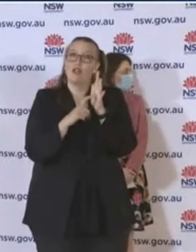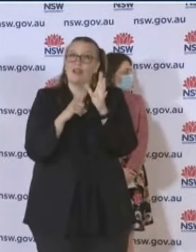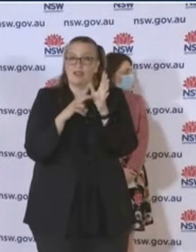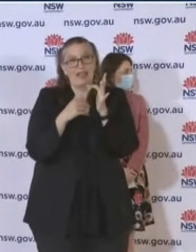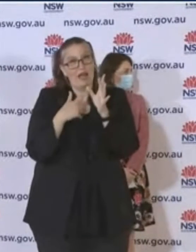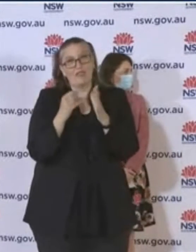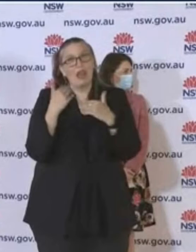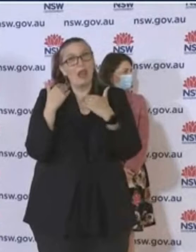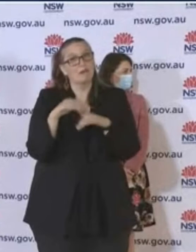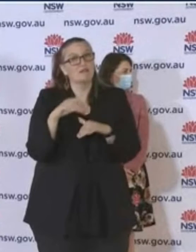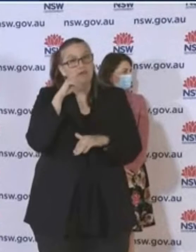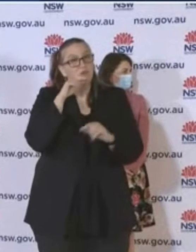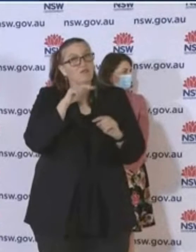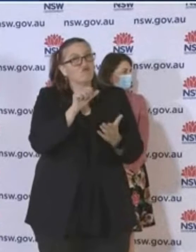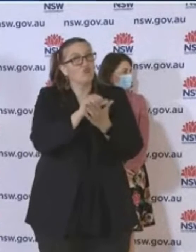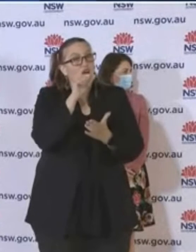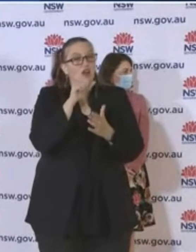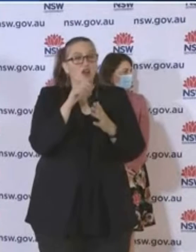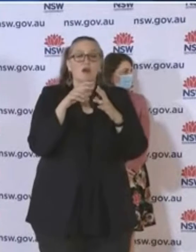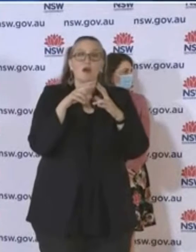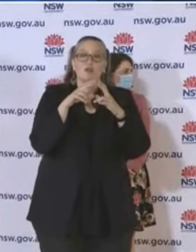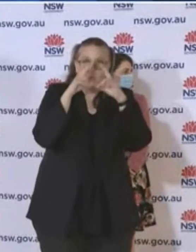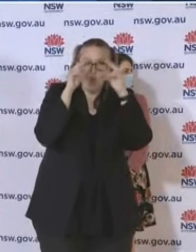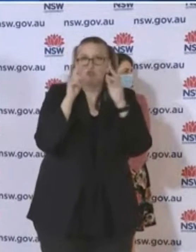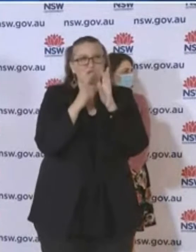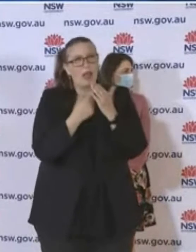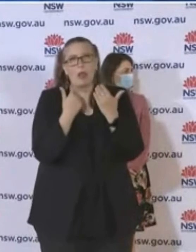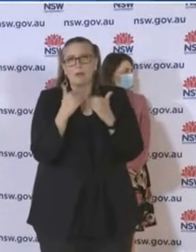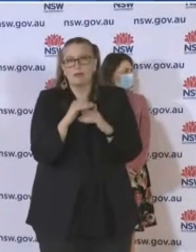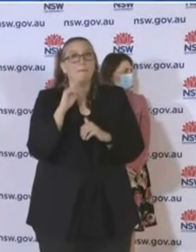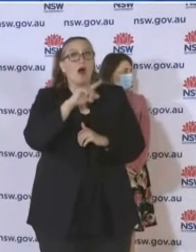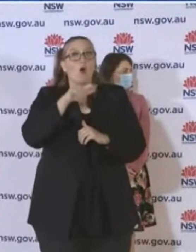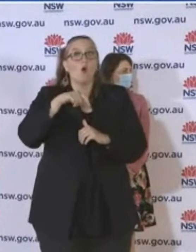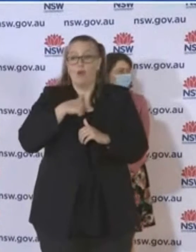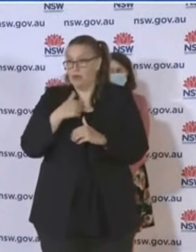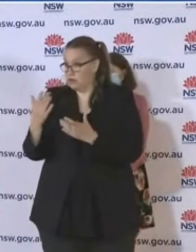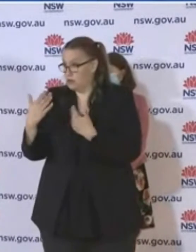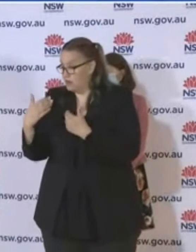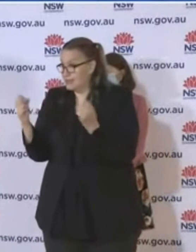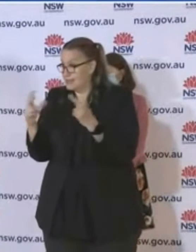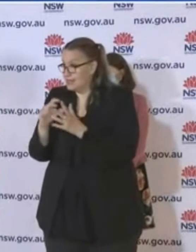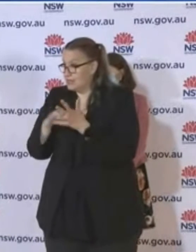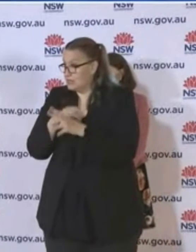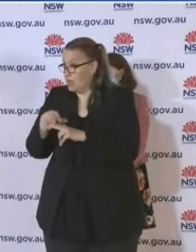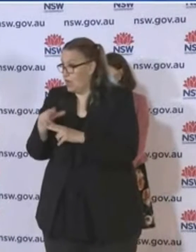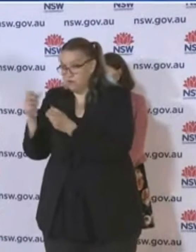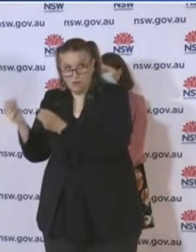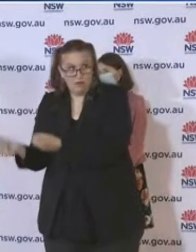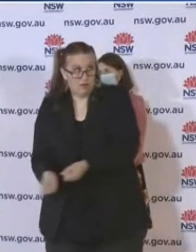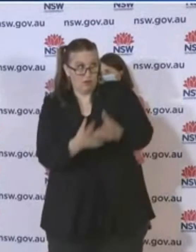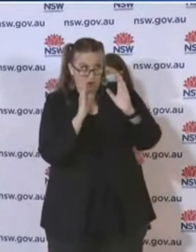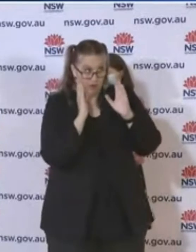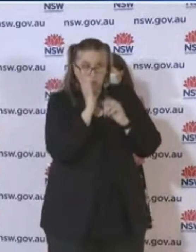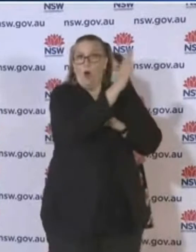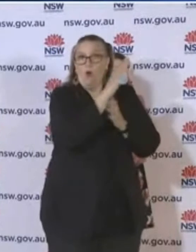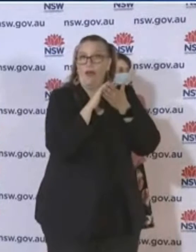teams out to assist in both Dubbo and Broken Hill, and we've also got additional assistance nationally